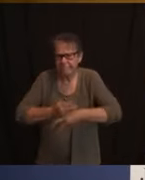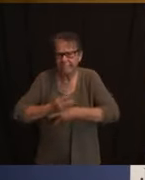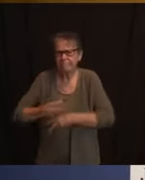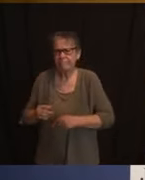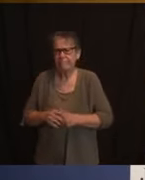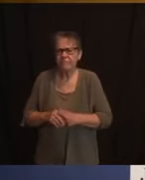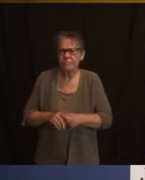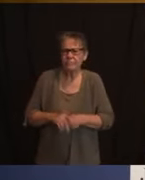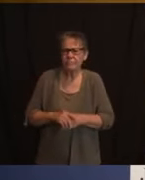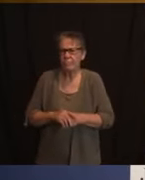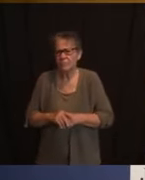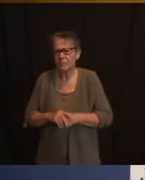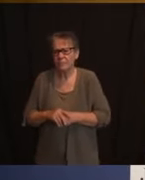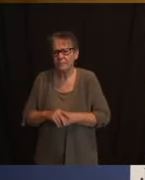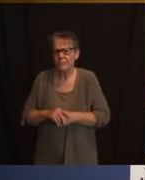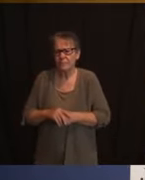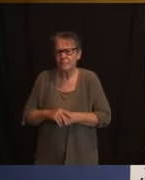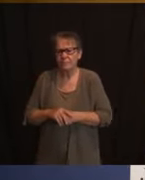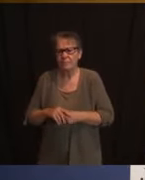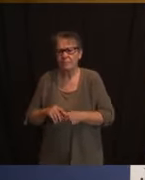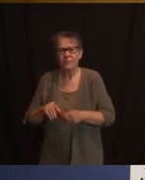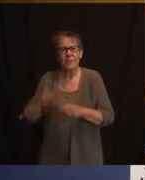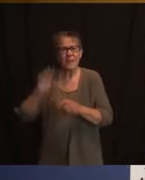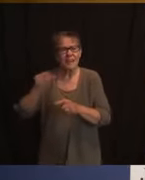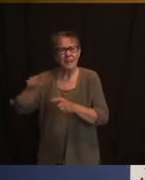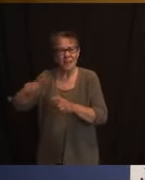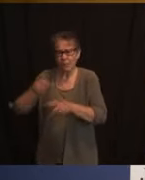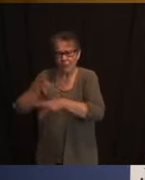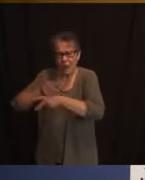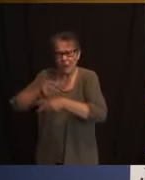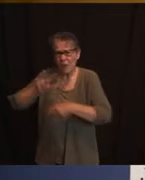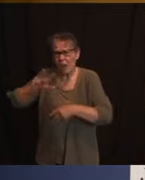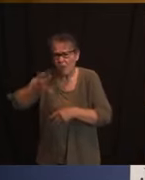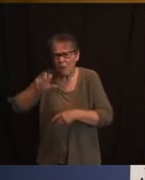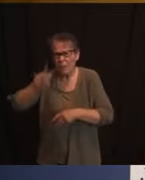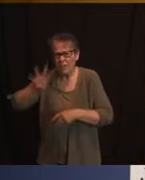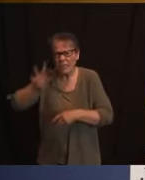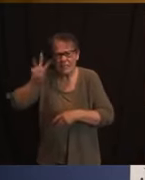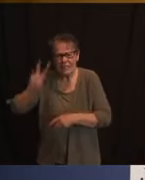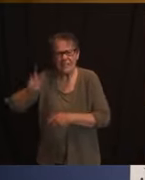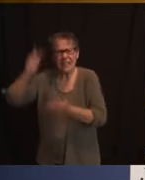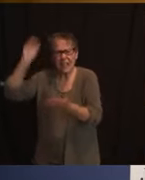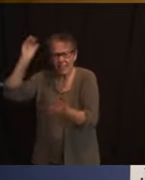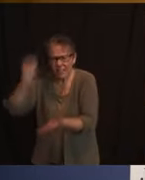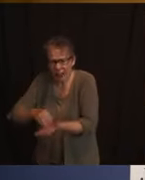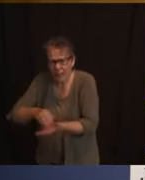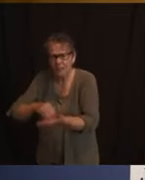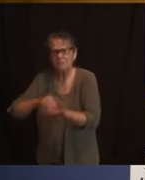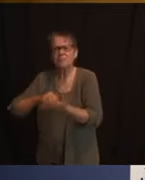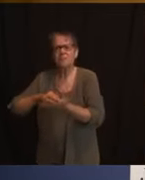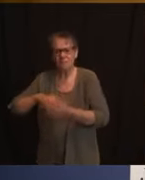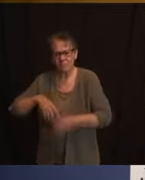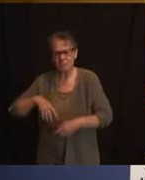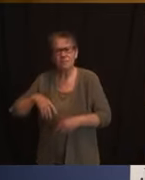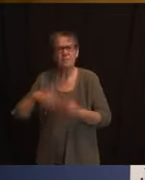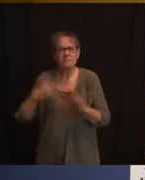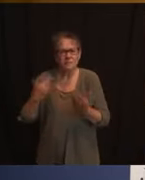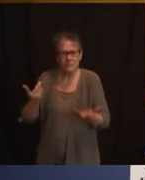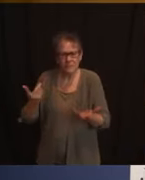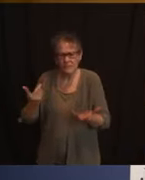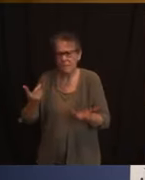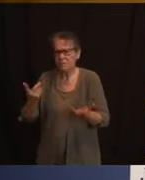346,756 patients who are not diagnosed with COVID-19.